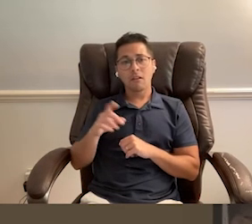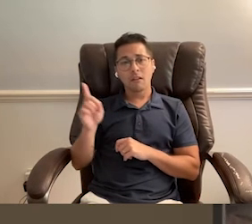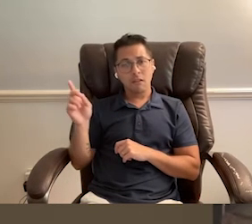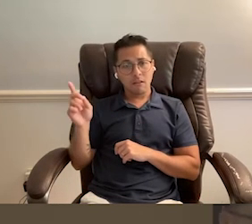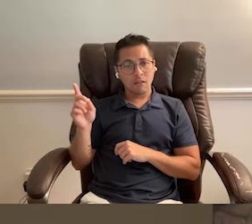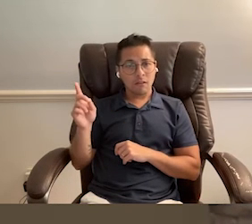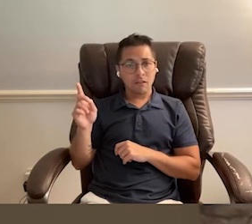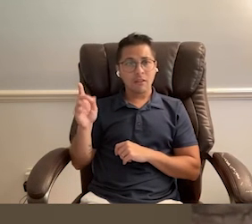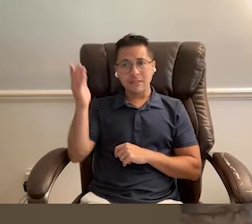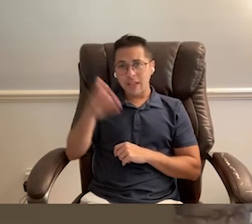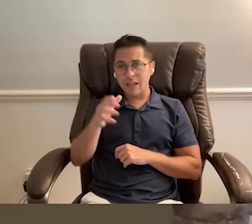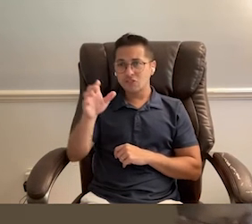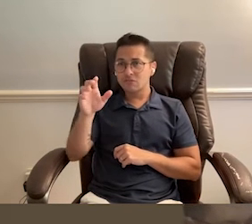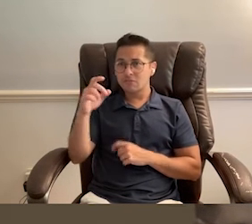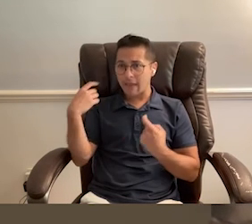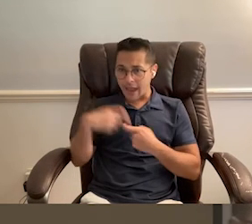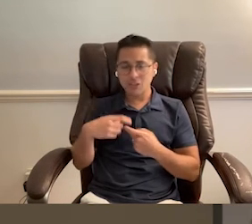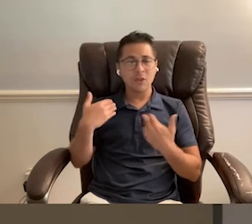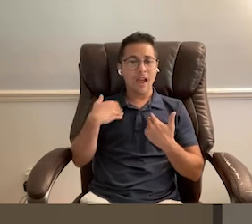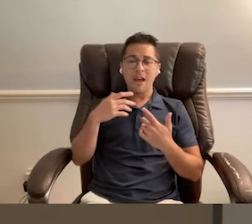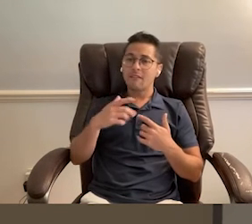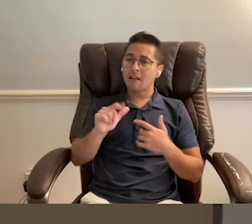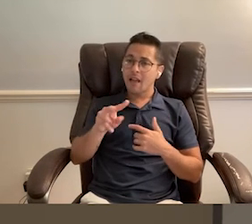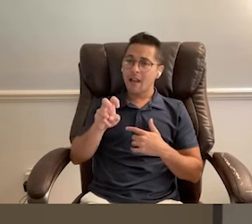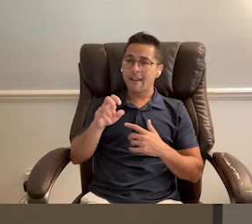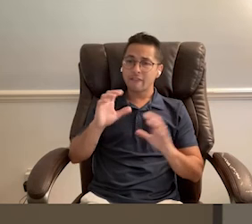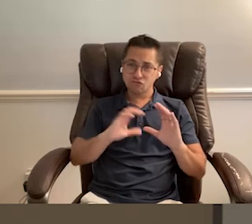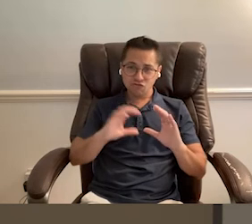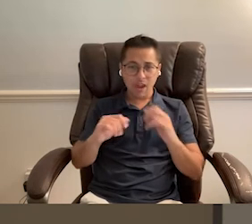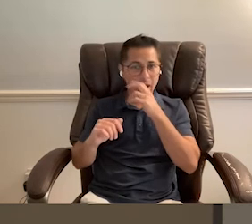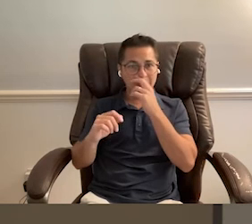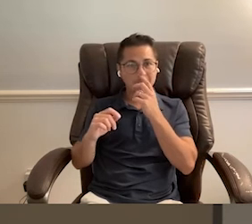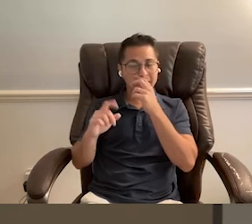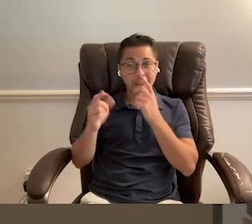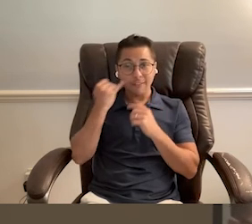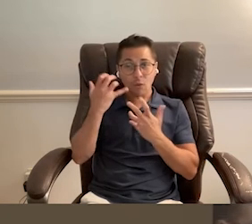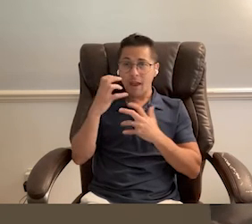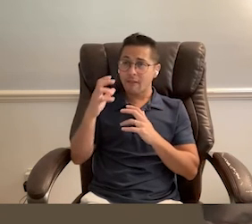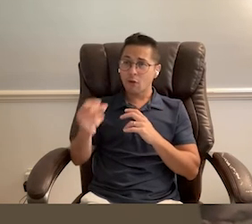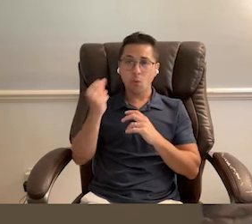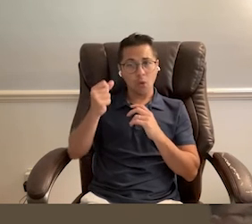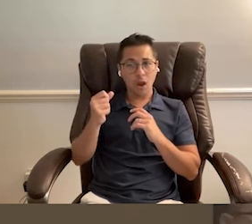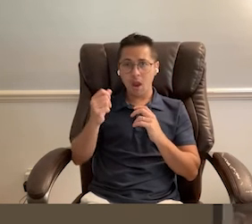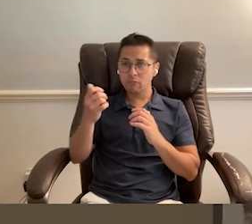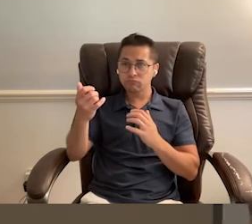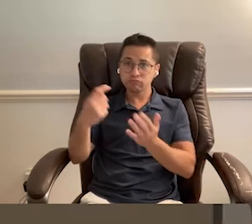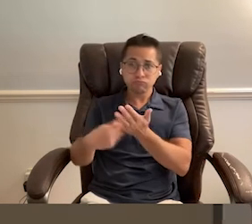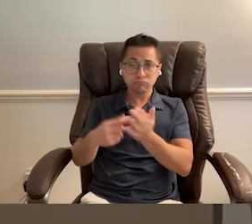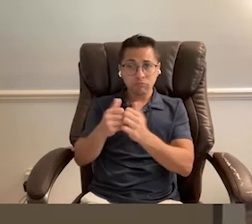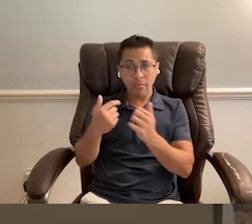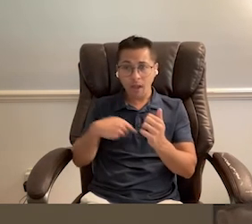alieni.com/Espanol. We have live chat is back up and functioning, so if you want to just have a quick little one-off session, you can do that. Go on our